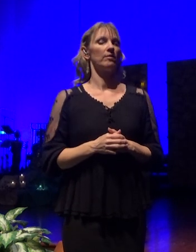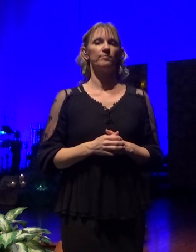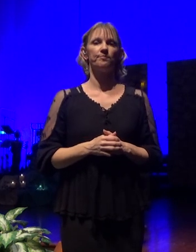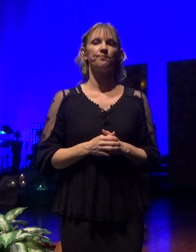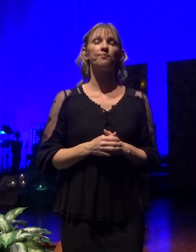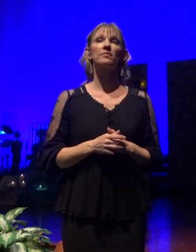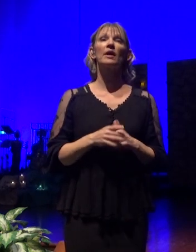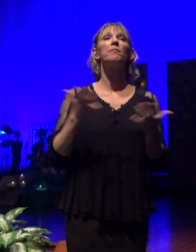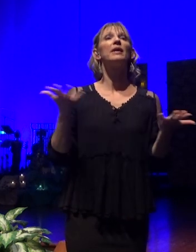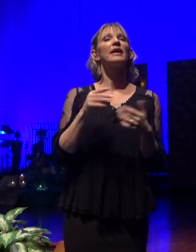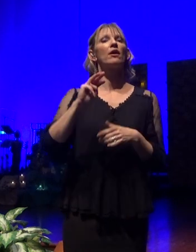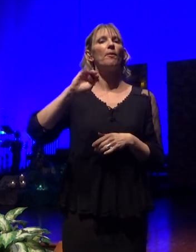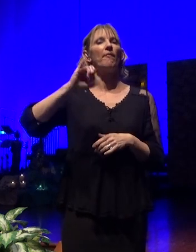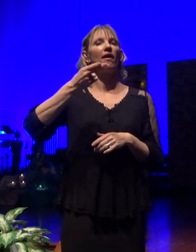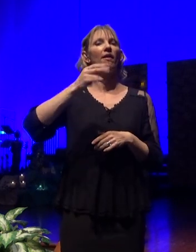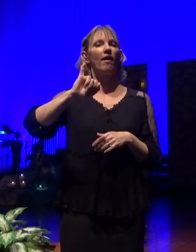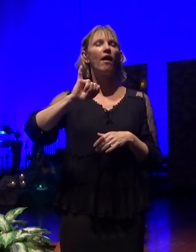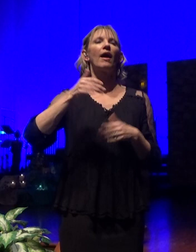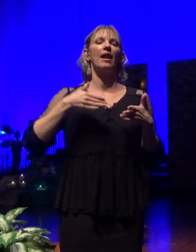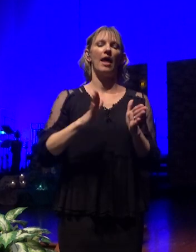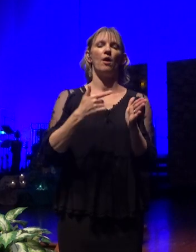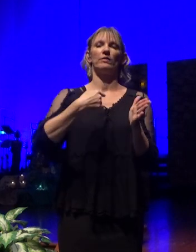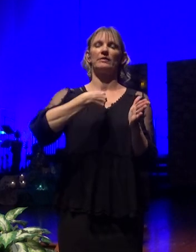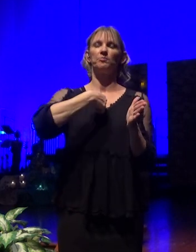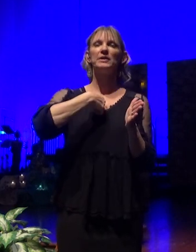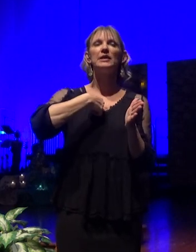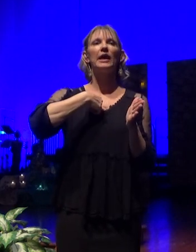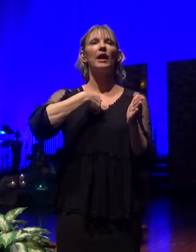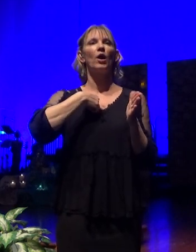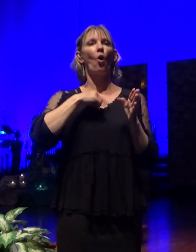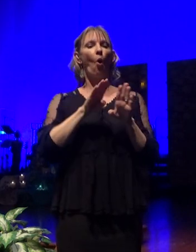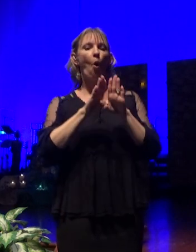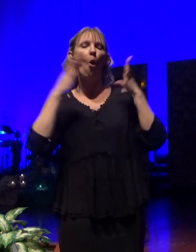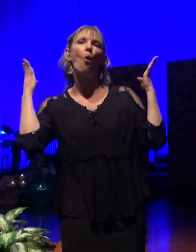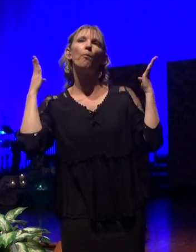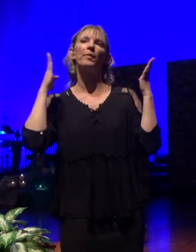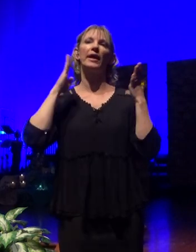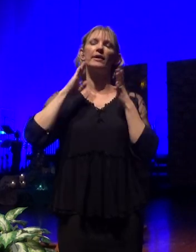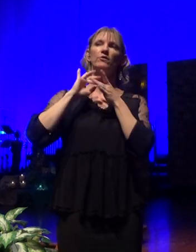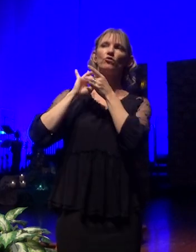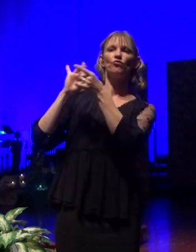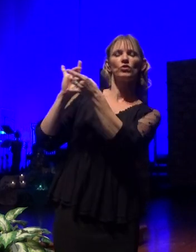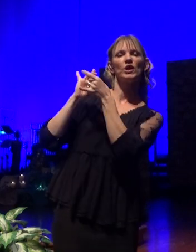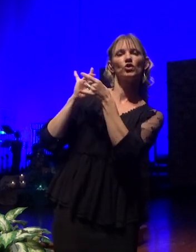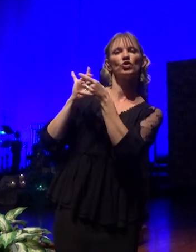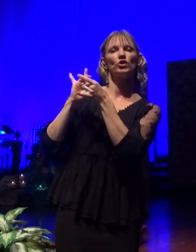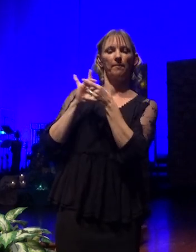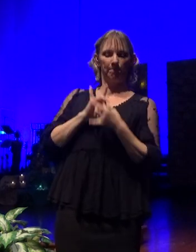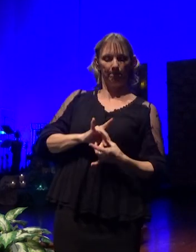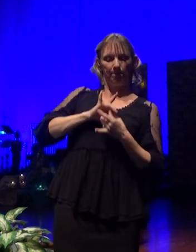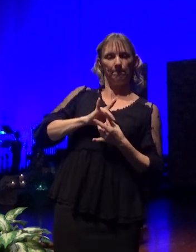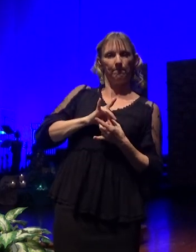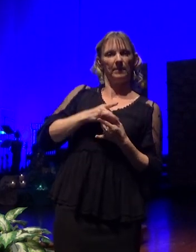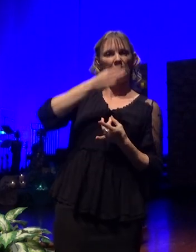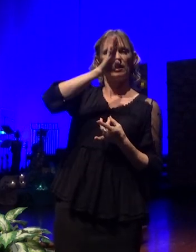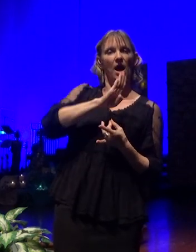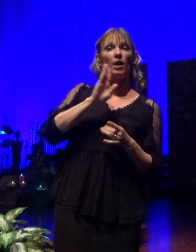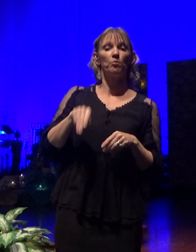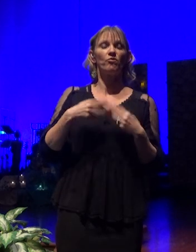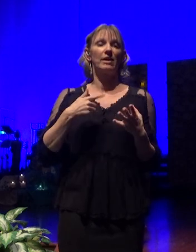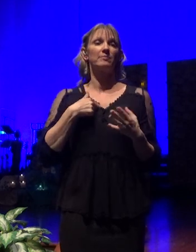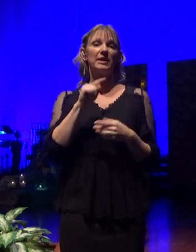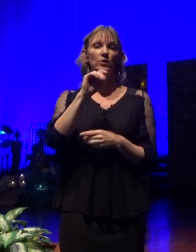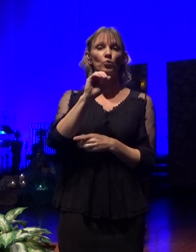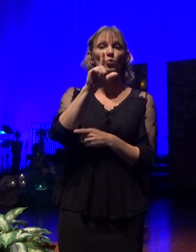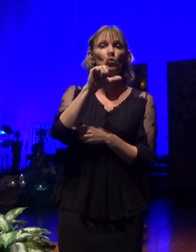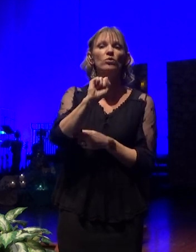Being at Mile High allows me to open up to a relationship in God. It provides me the tools and